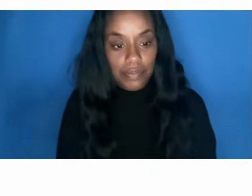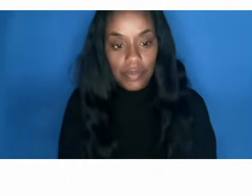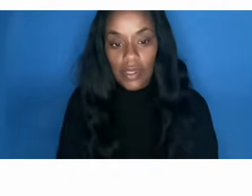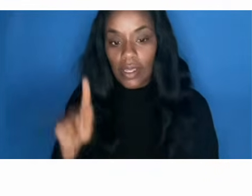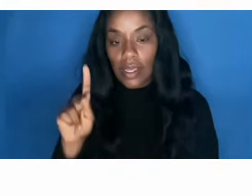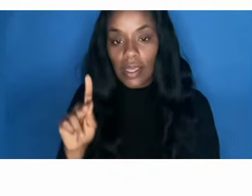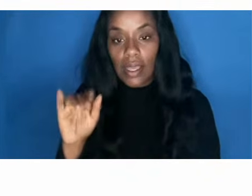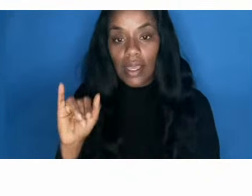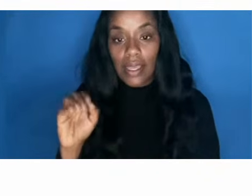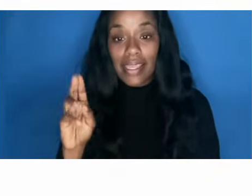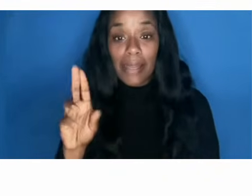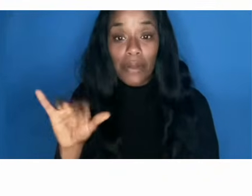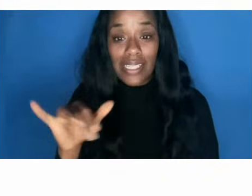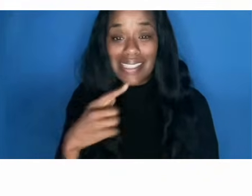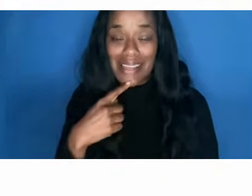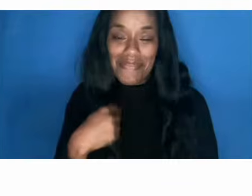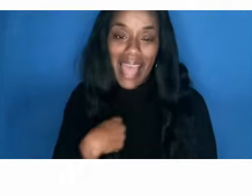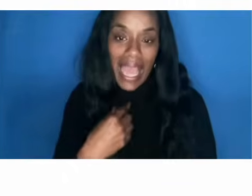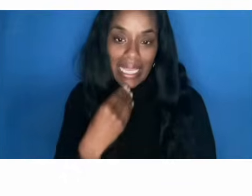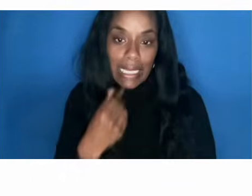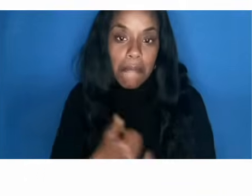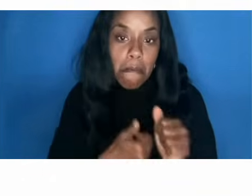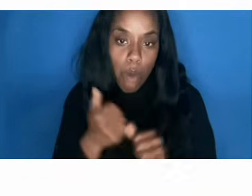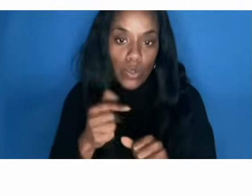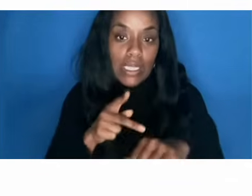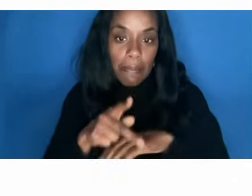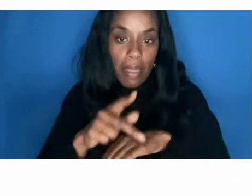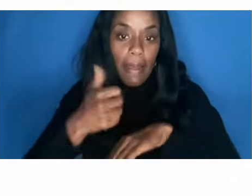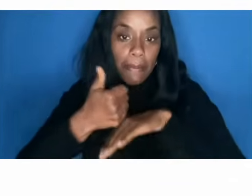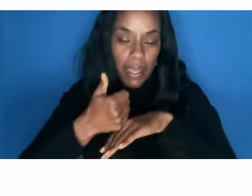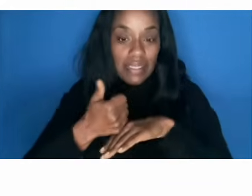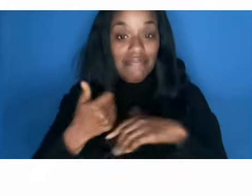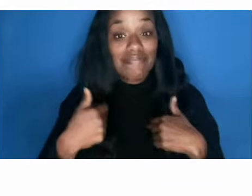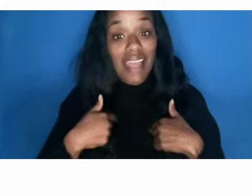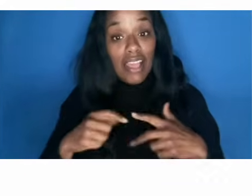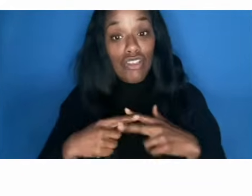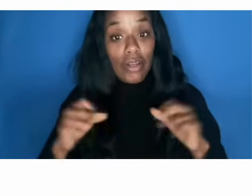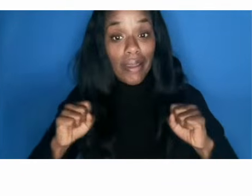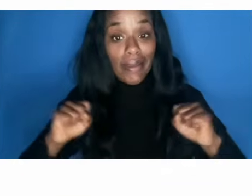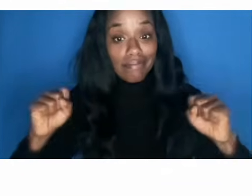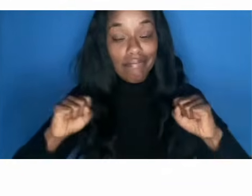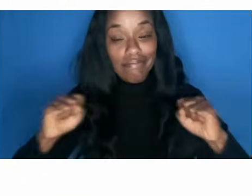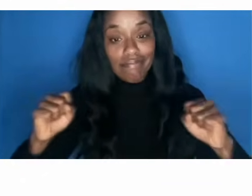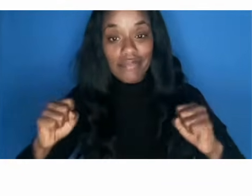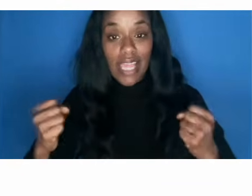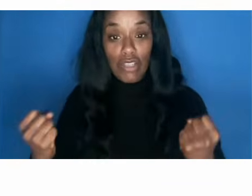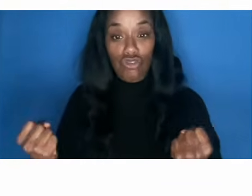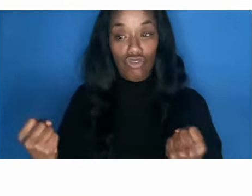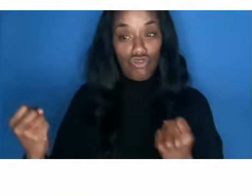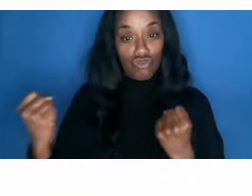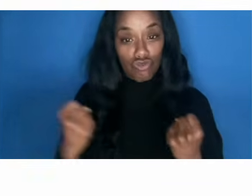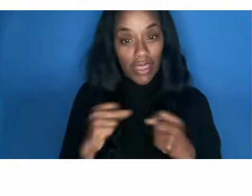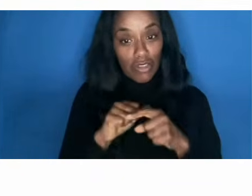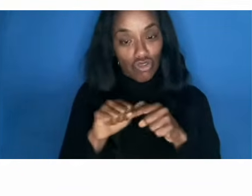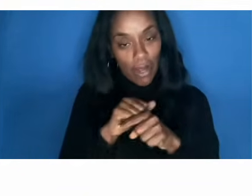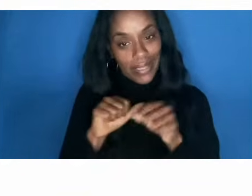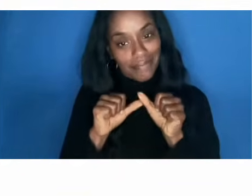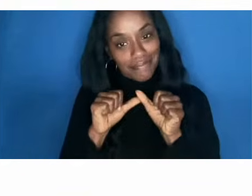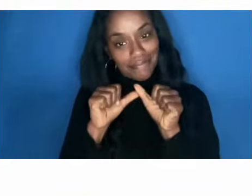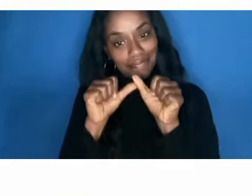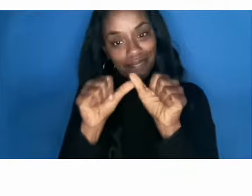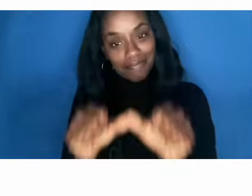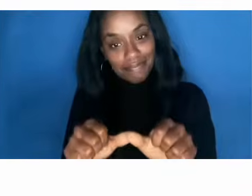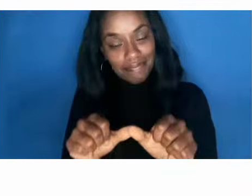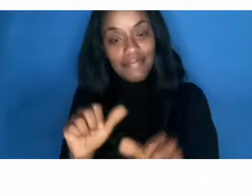Kimberly says, I eat mostly plant-based and I started exercising and strength training consistently now.